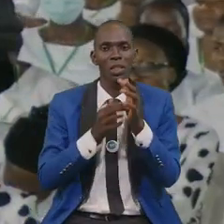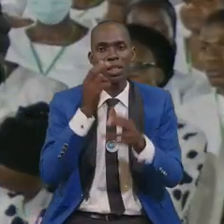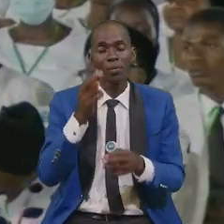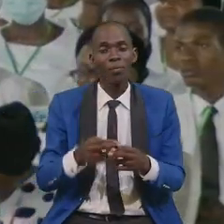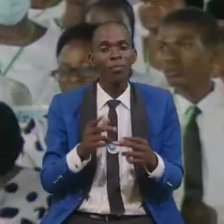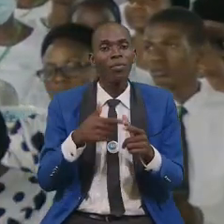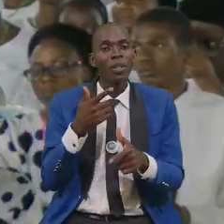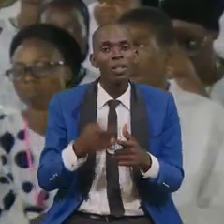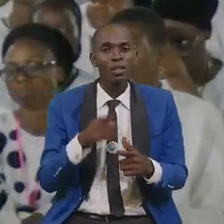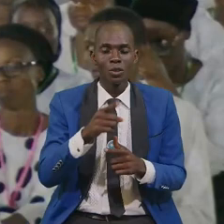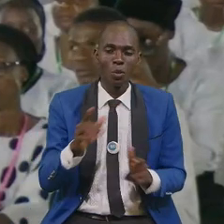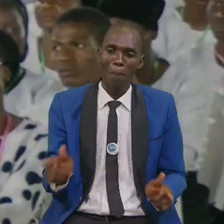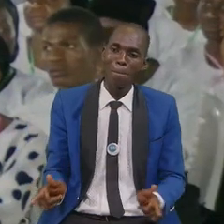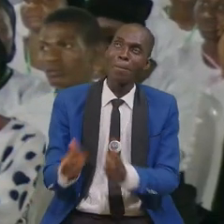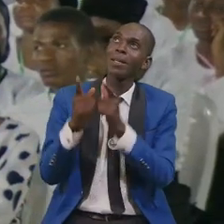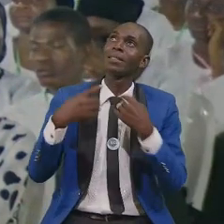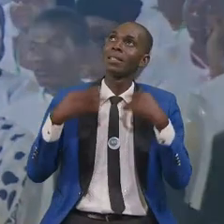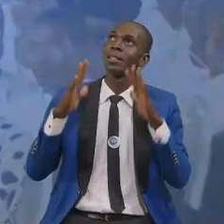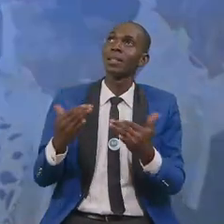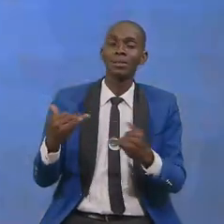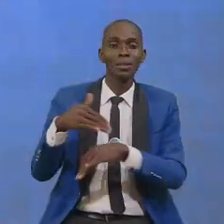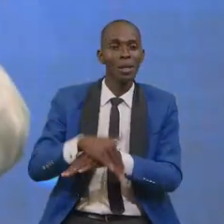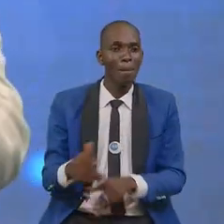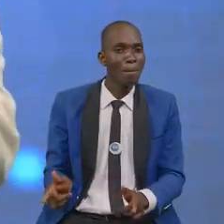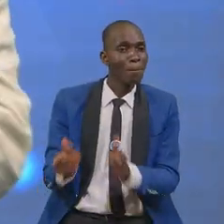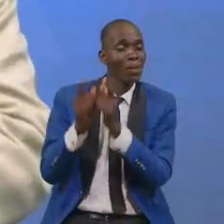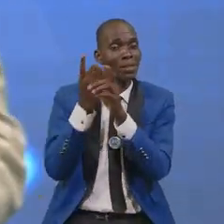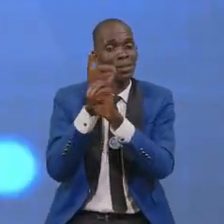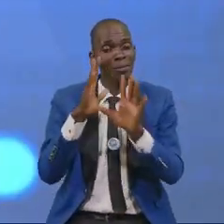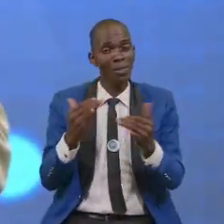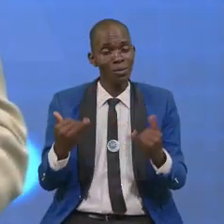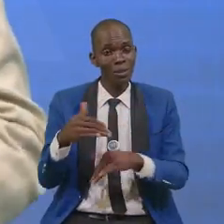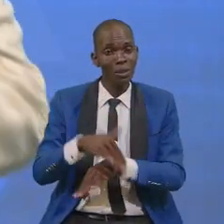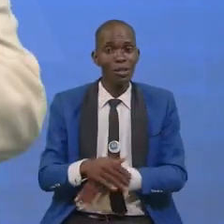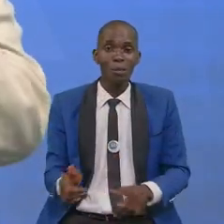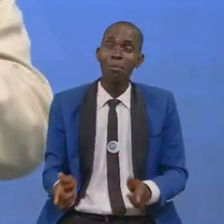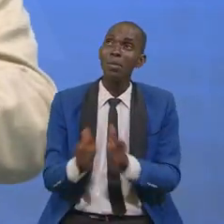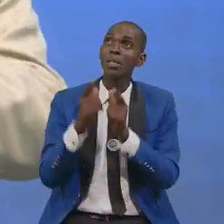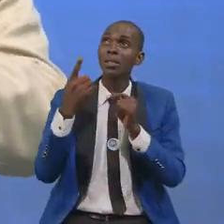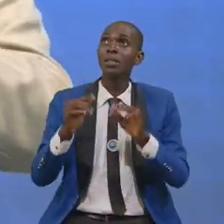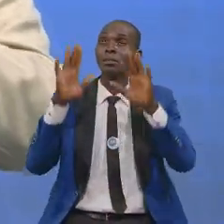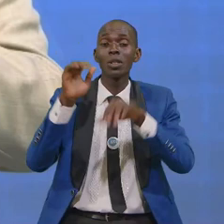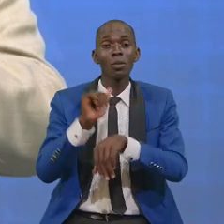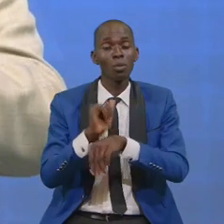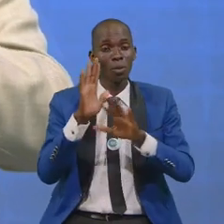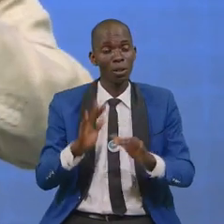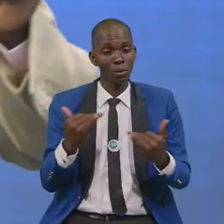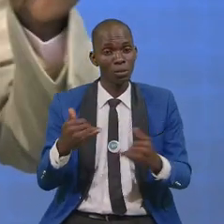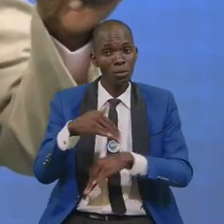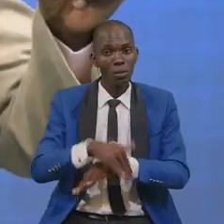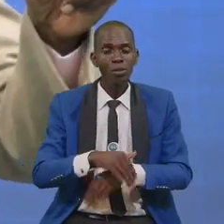the healer tonight. You meet the deliverer tonight. You meet the miracle worker tonight. Not